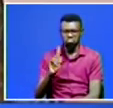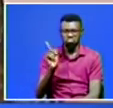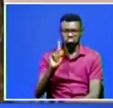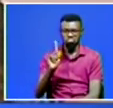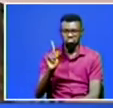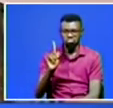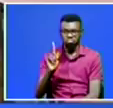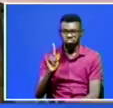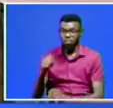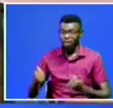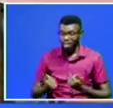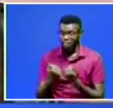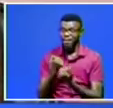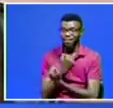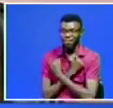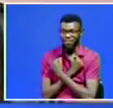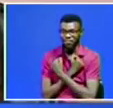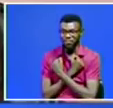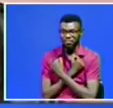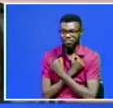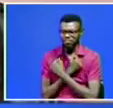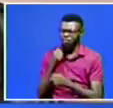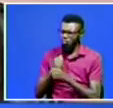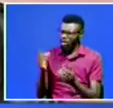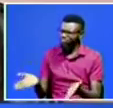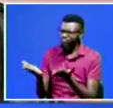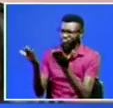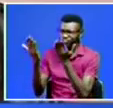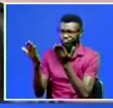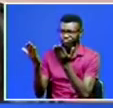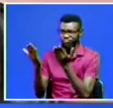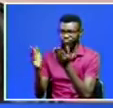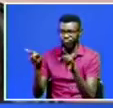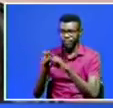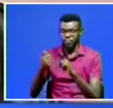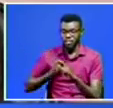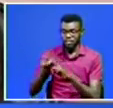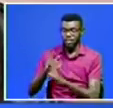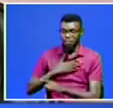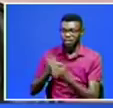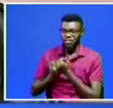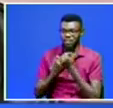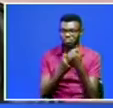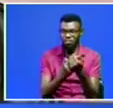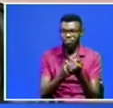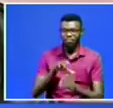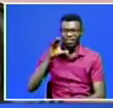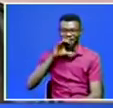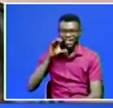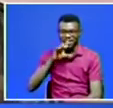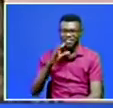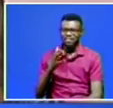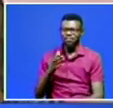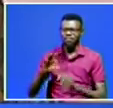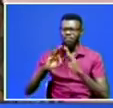you love that, do it. Yes. And my sisters, they really support me and they're really happy for me. My cousins,